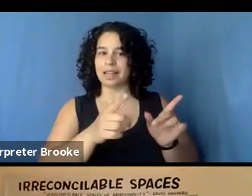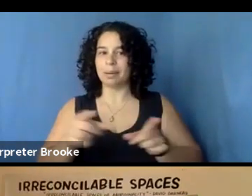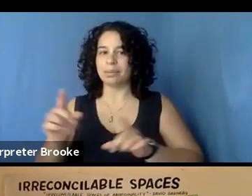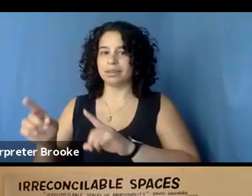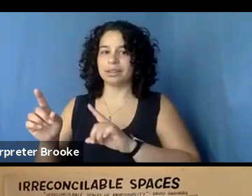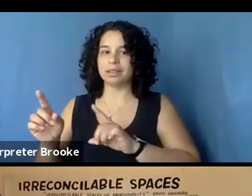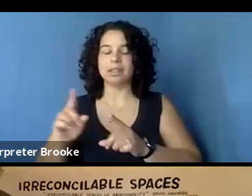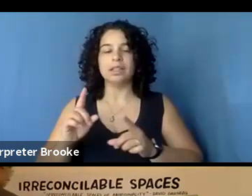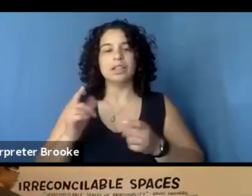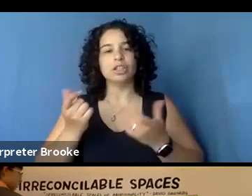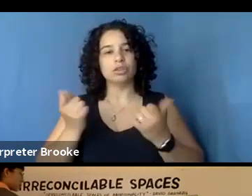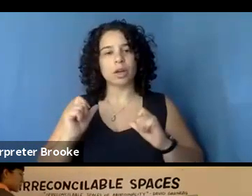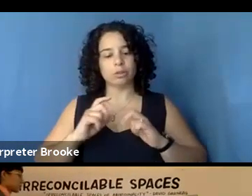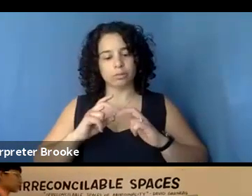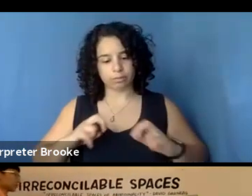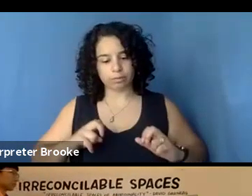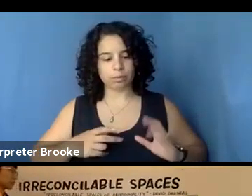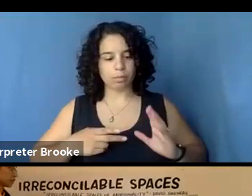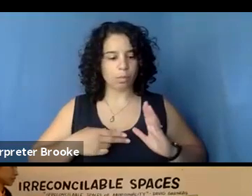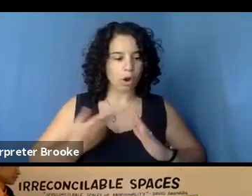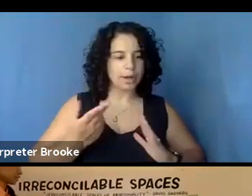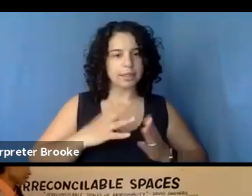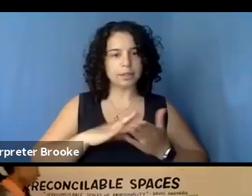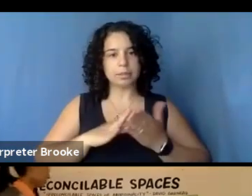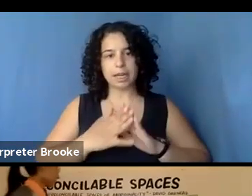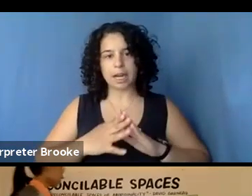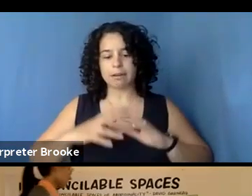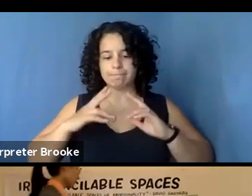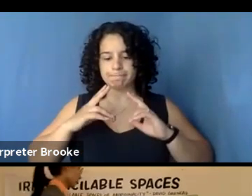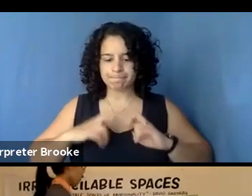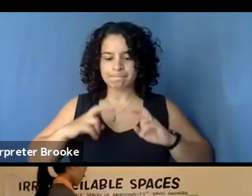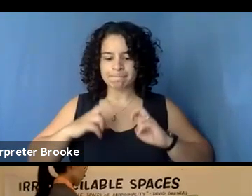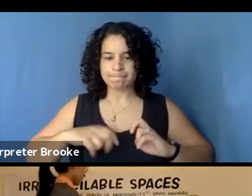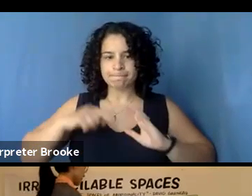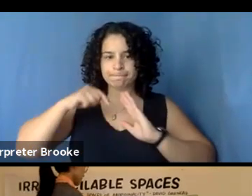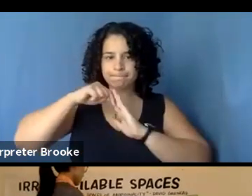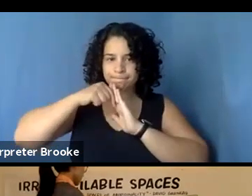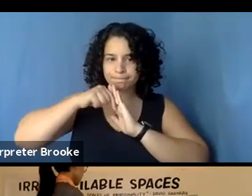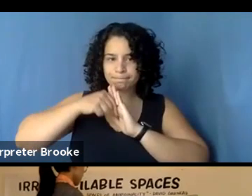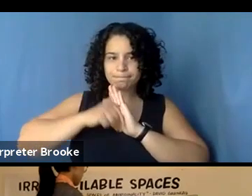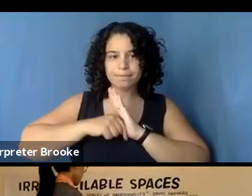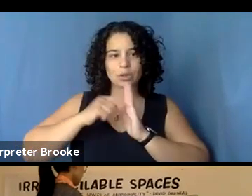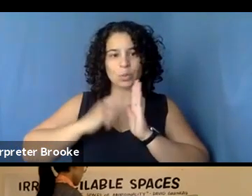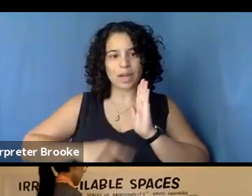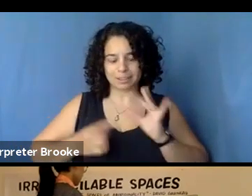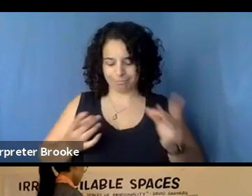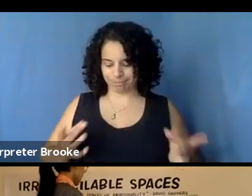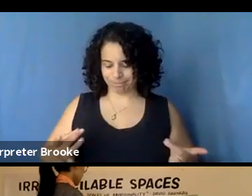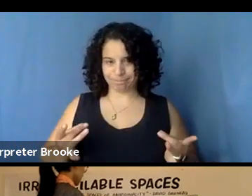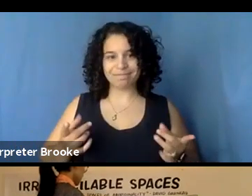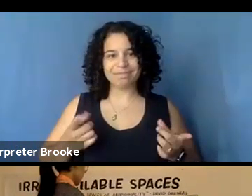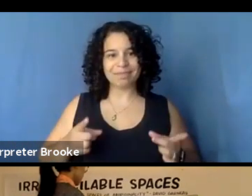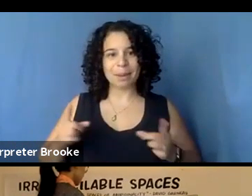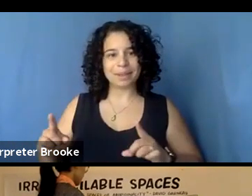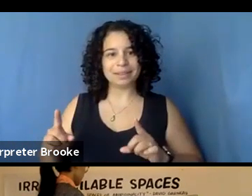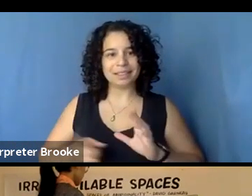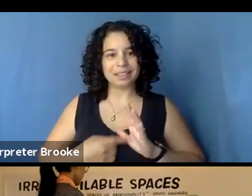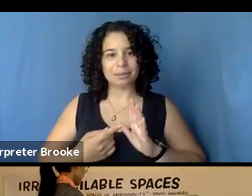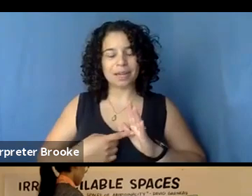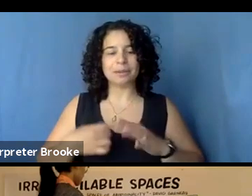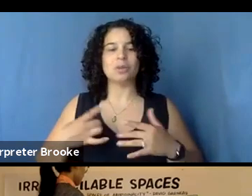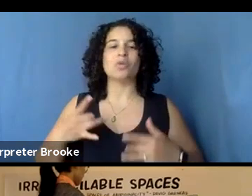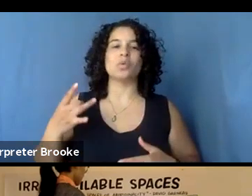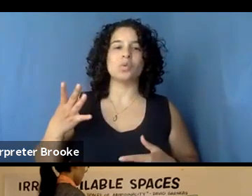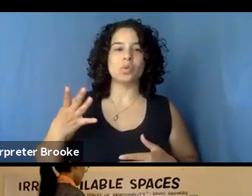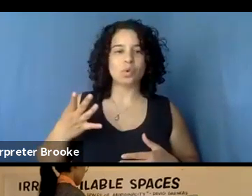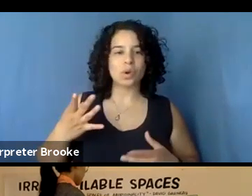real, to dive down in the mucky stuff, you know, sometimes we draw a little blood with that, and that's a hard. You